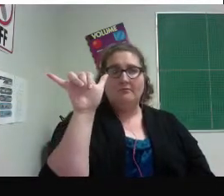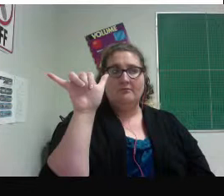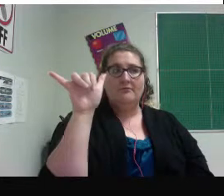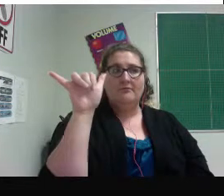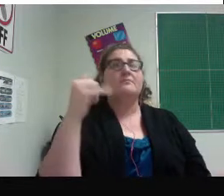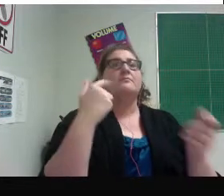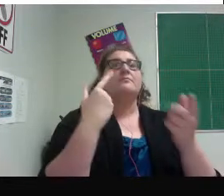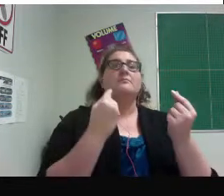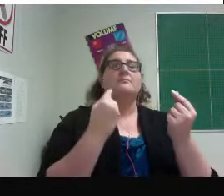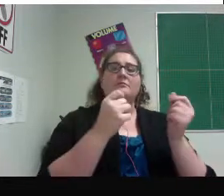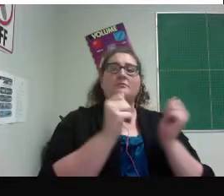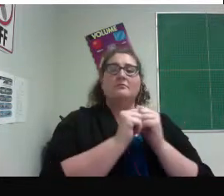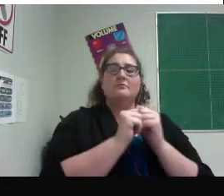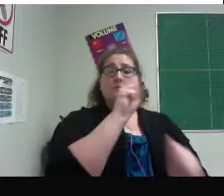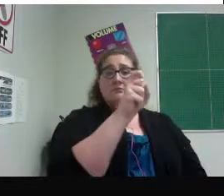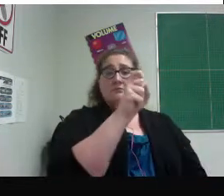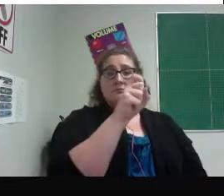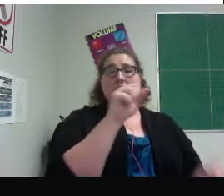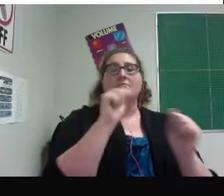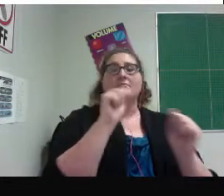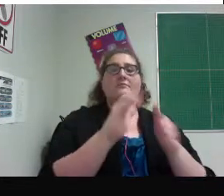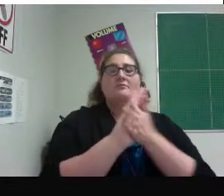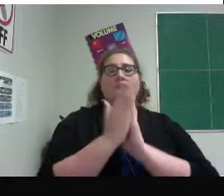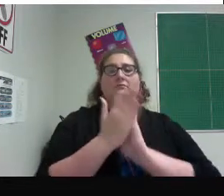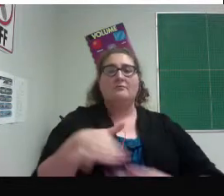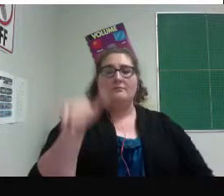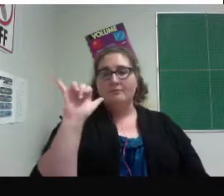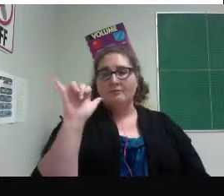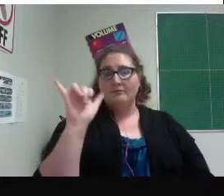value. What did I do to my x value to